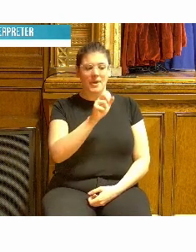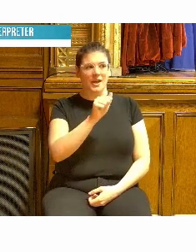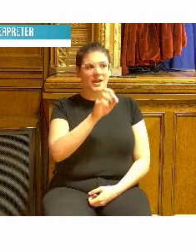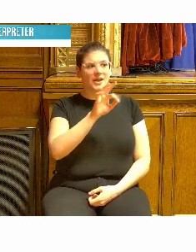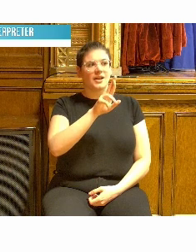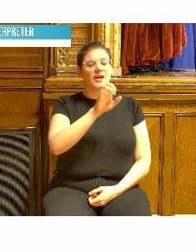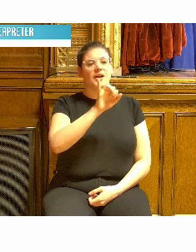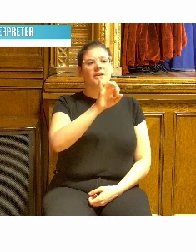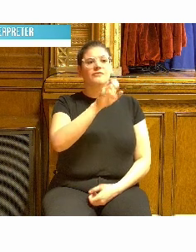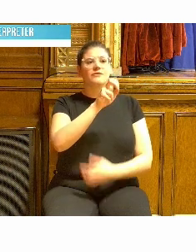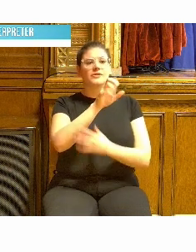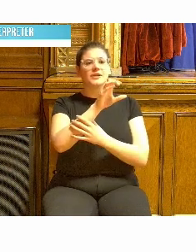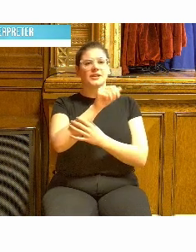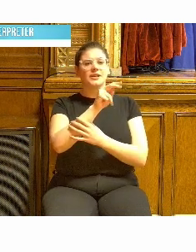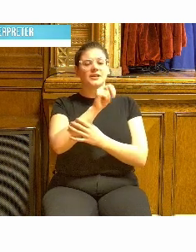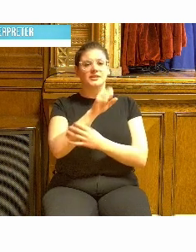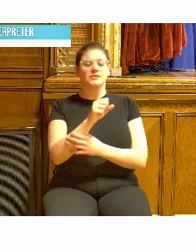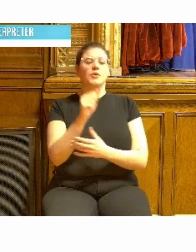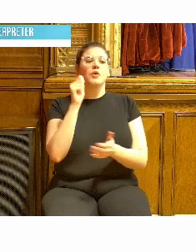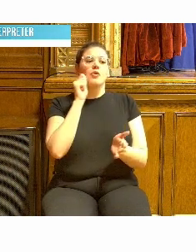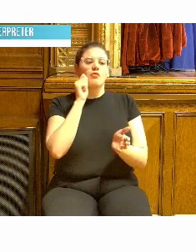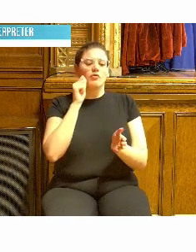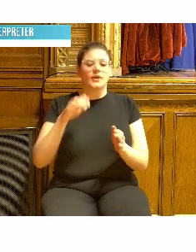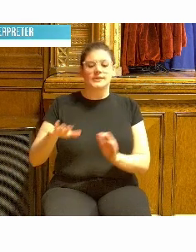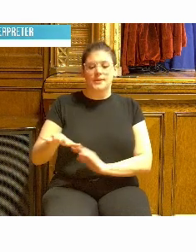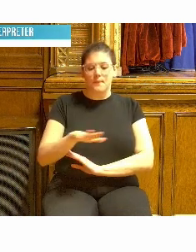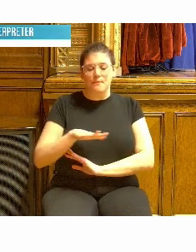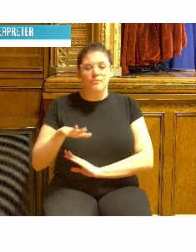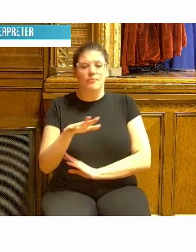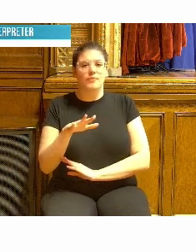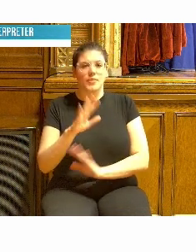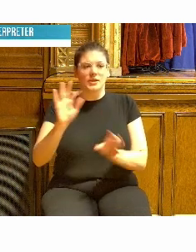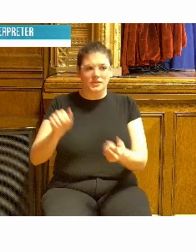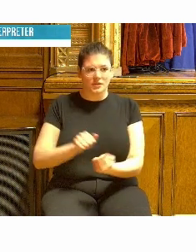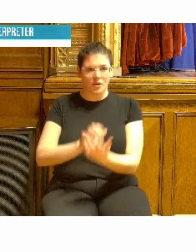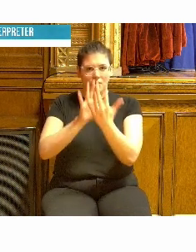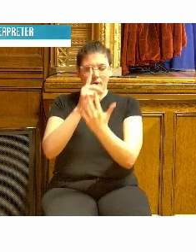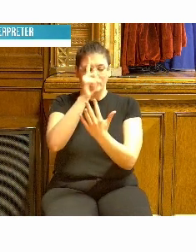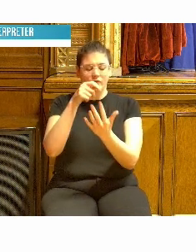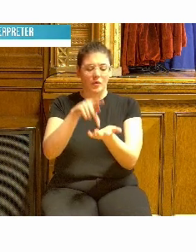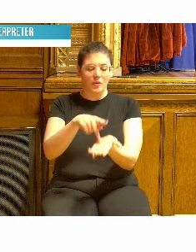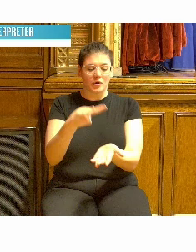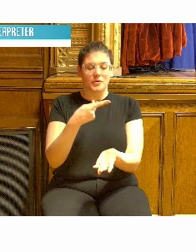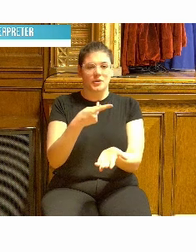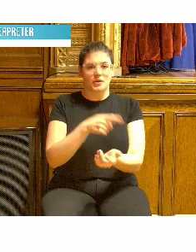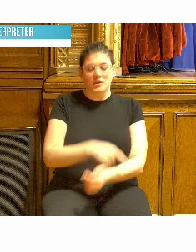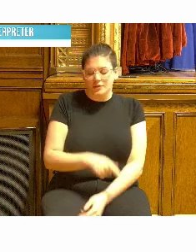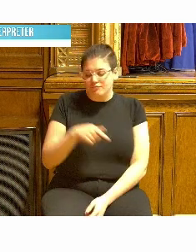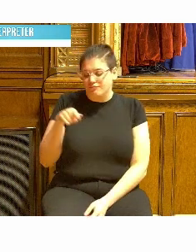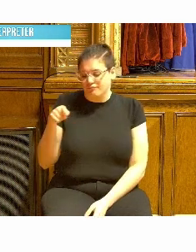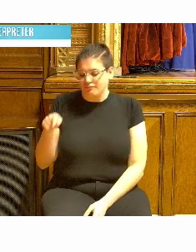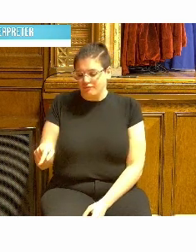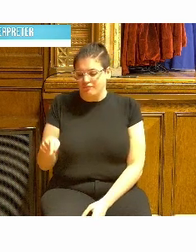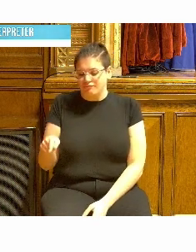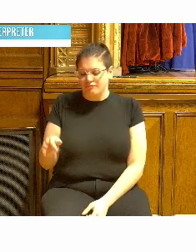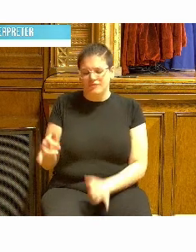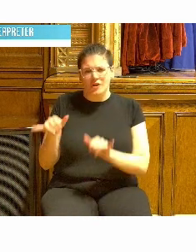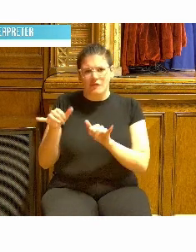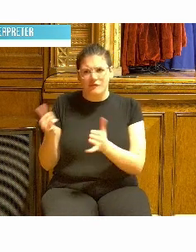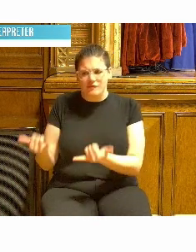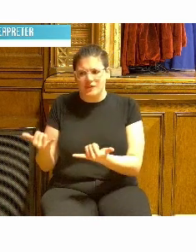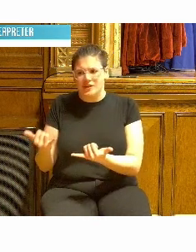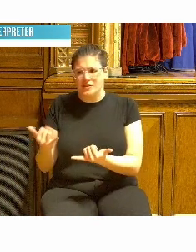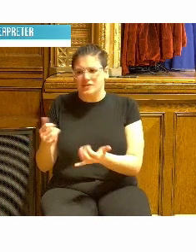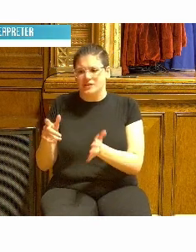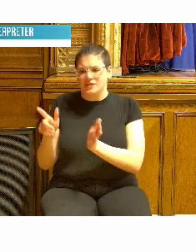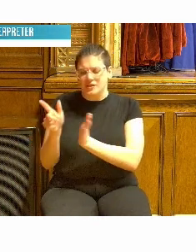AKA race-based approach to reparations. The current algorithm is the current legal standing that race-based remedies are